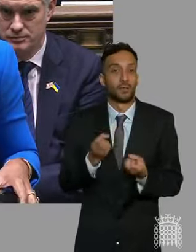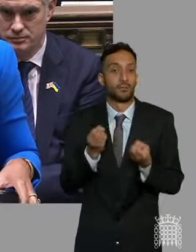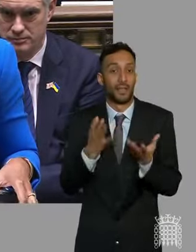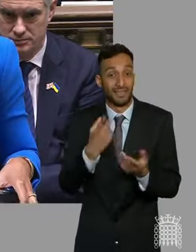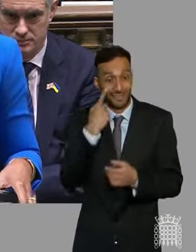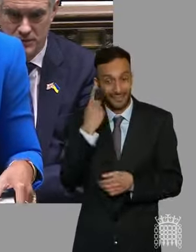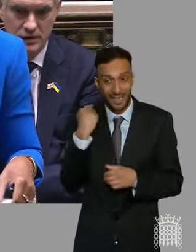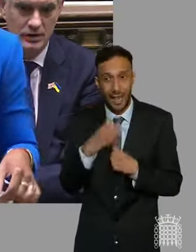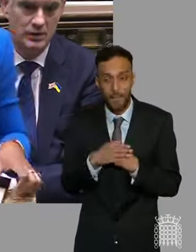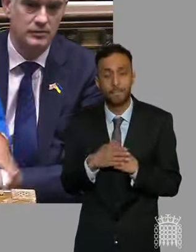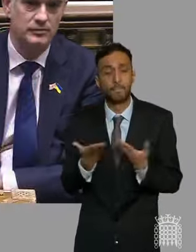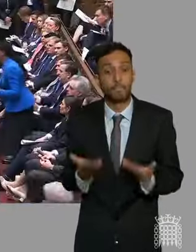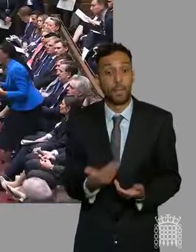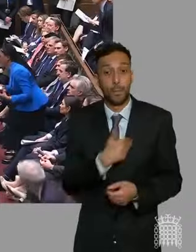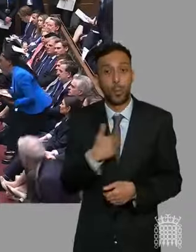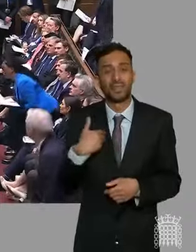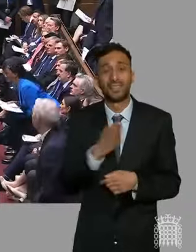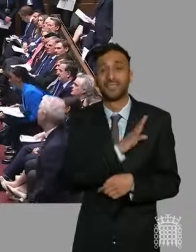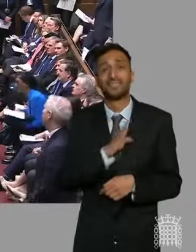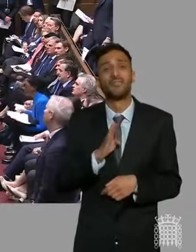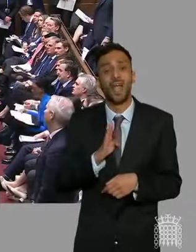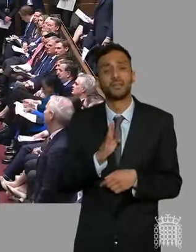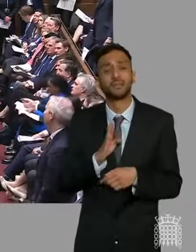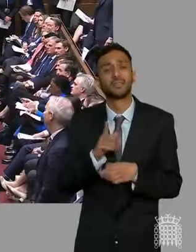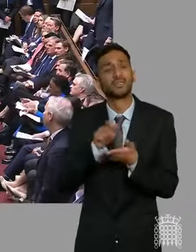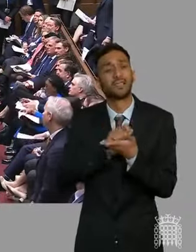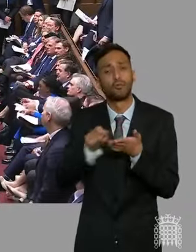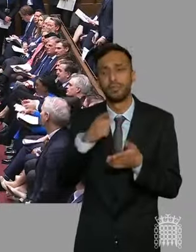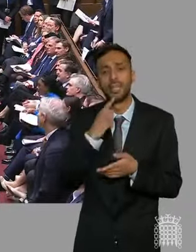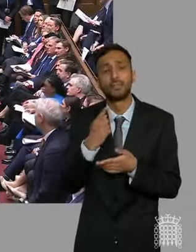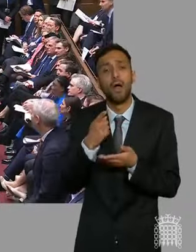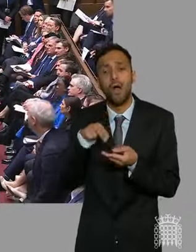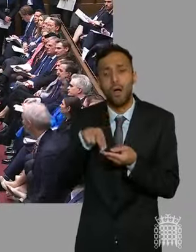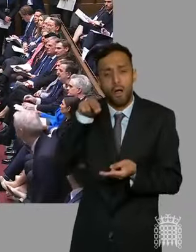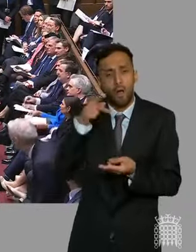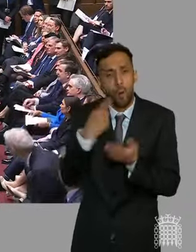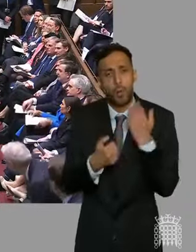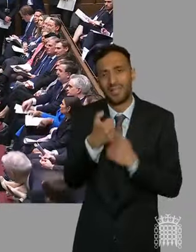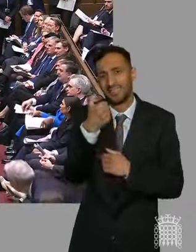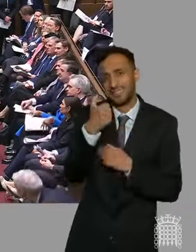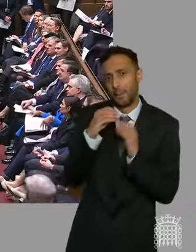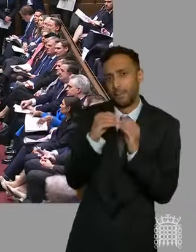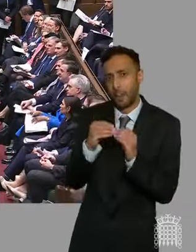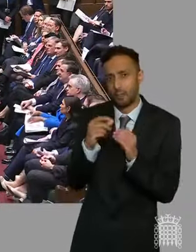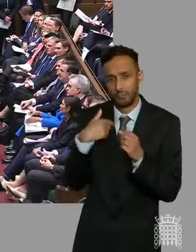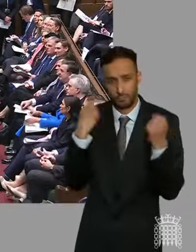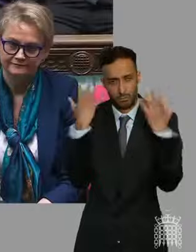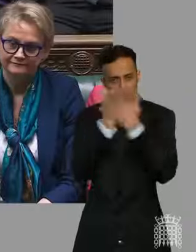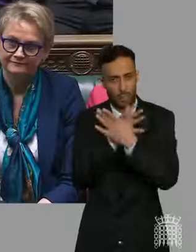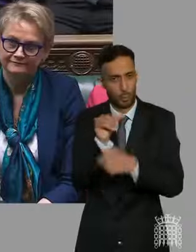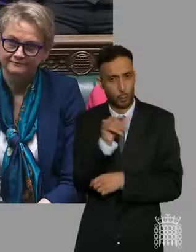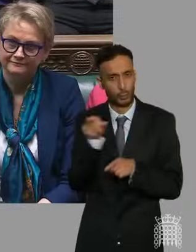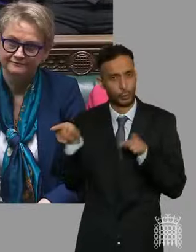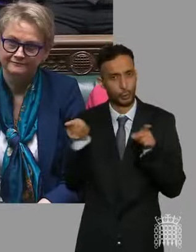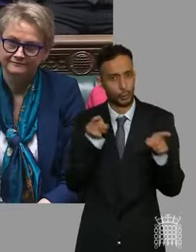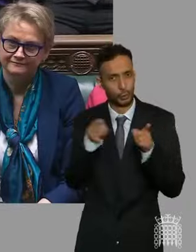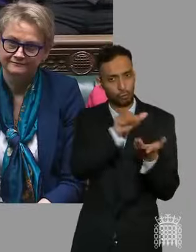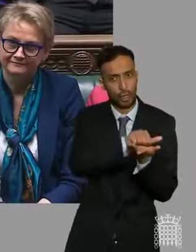is the correct figure. Prime Minister. I'm going to have to let the Leader of the Opposition down gently. She